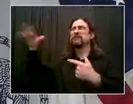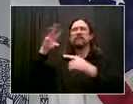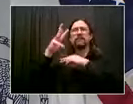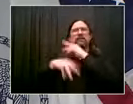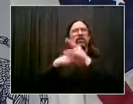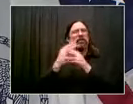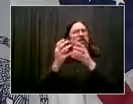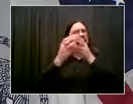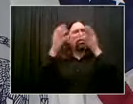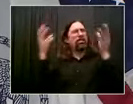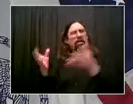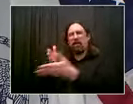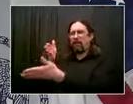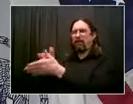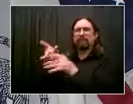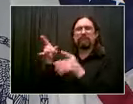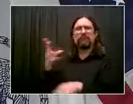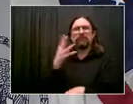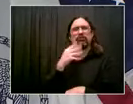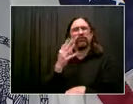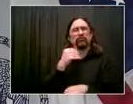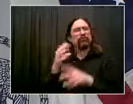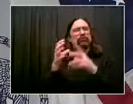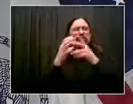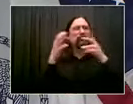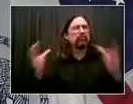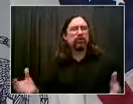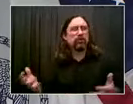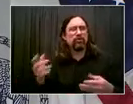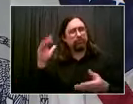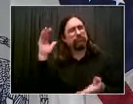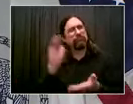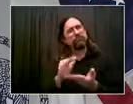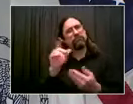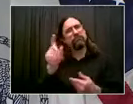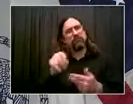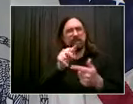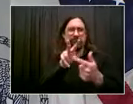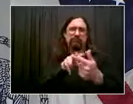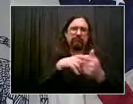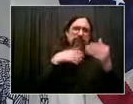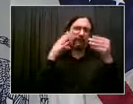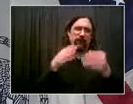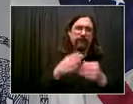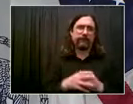perpetrators of the hate crimes that took place in Brooklyn on Shabbat. I was wondering